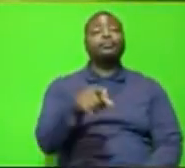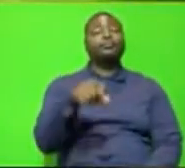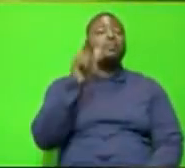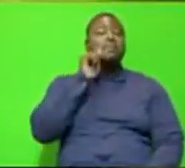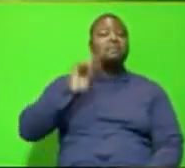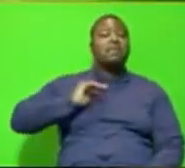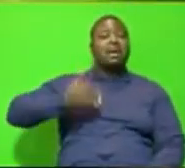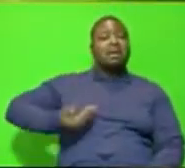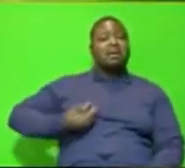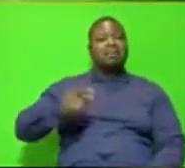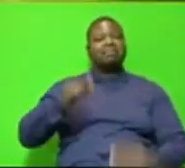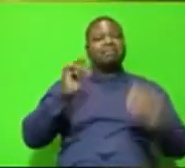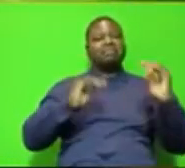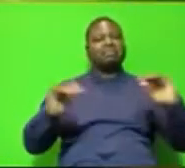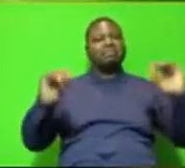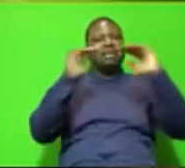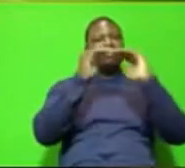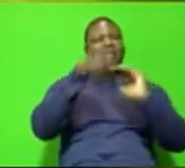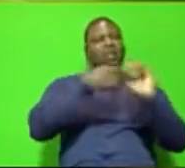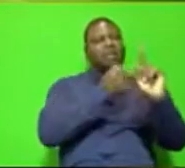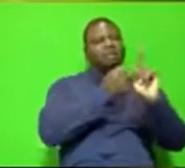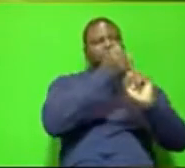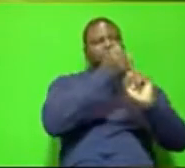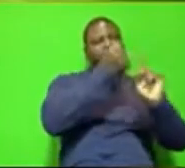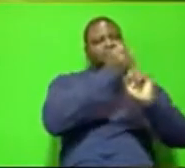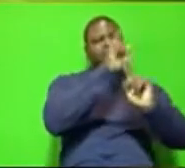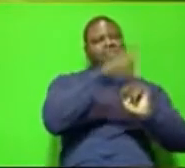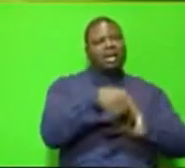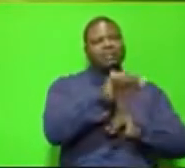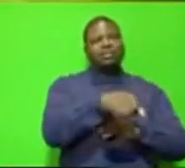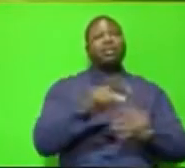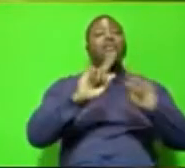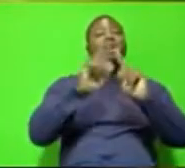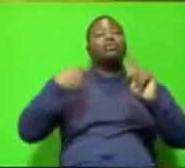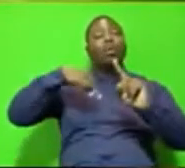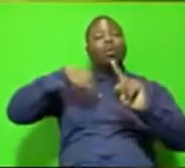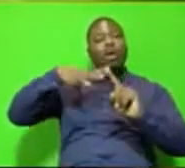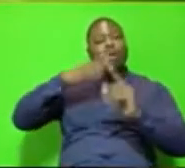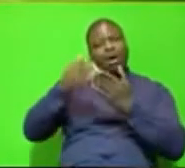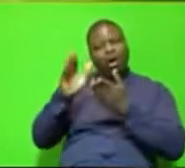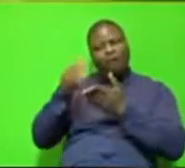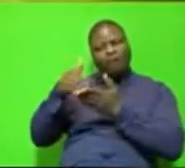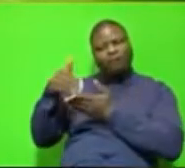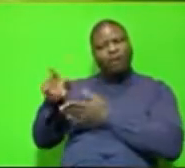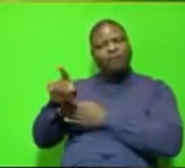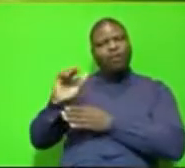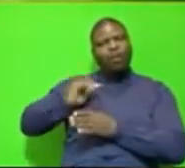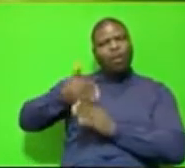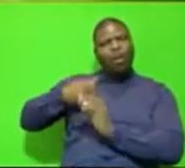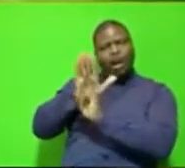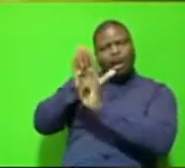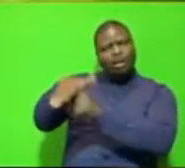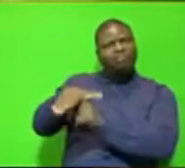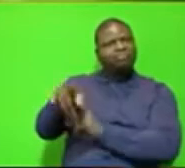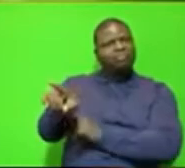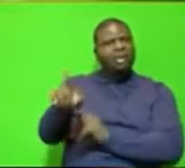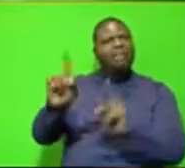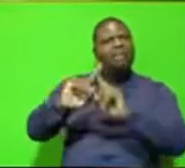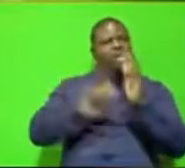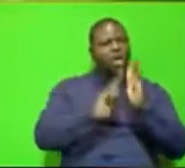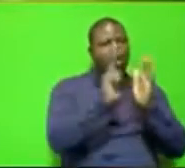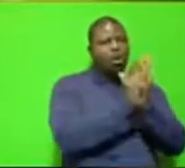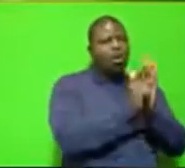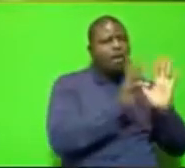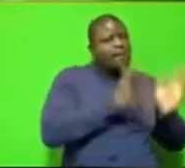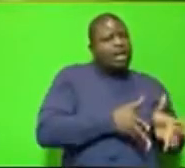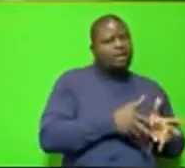lead in our parliaments to see the following: eliminating of all forms of discrimination against women, not just in law, but